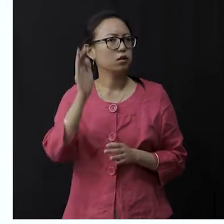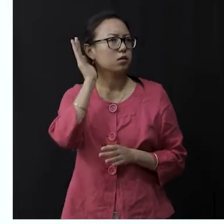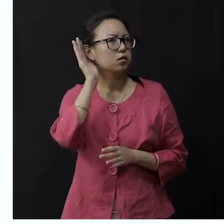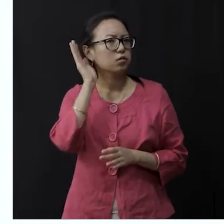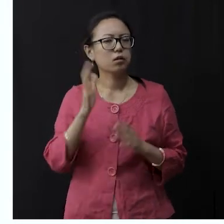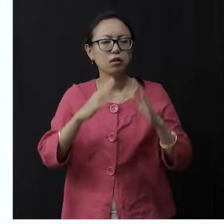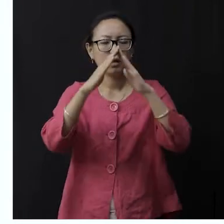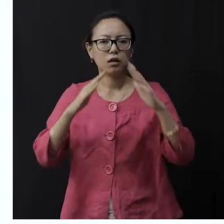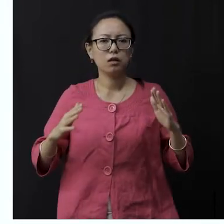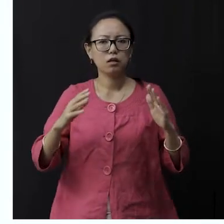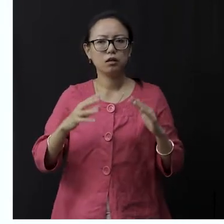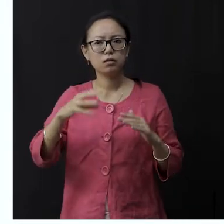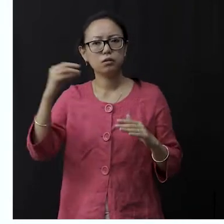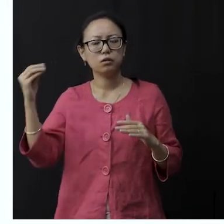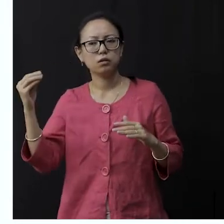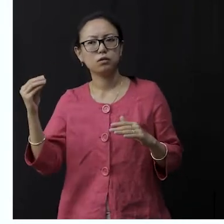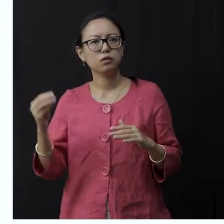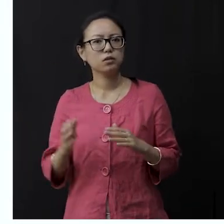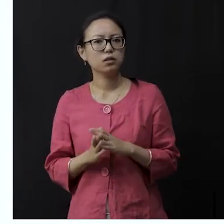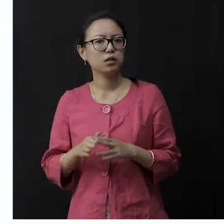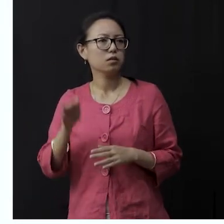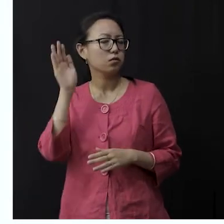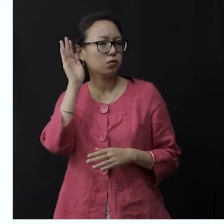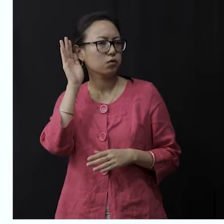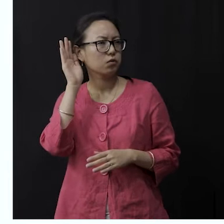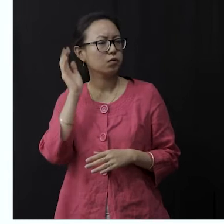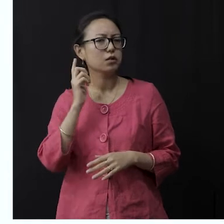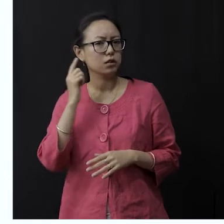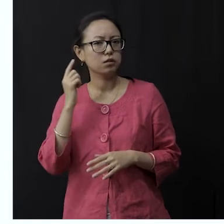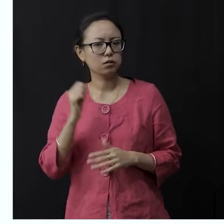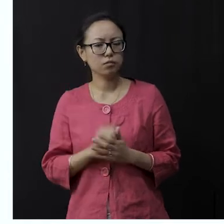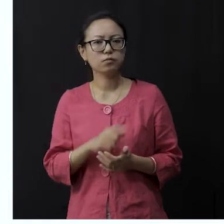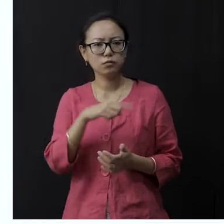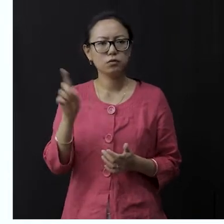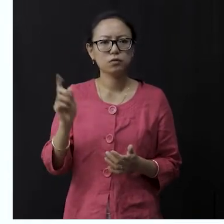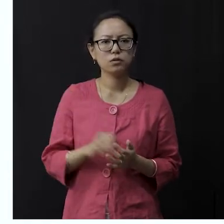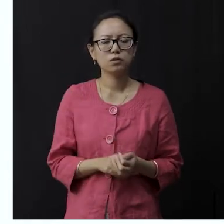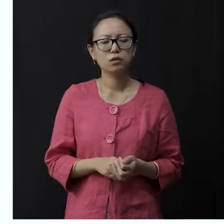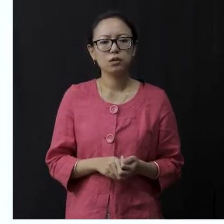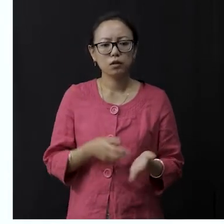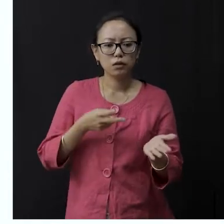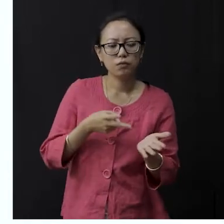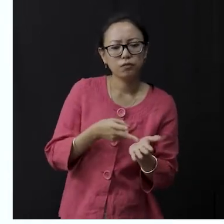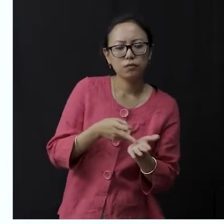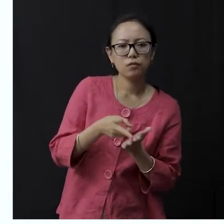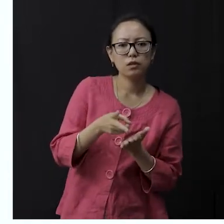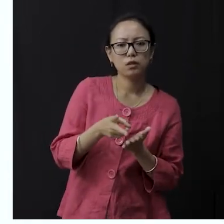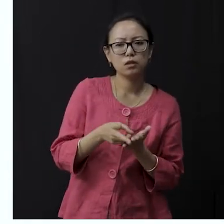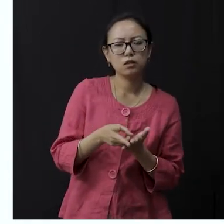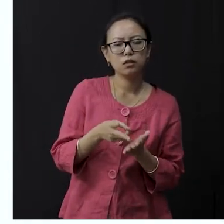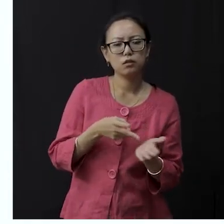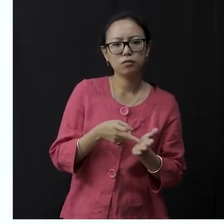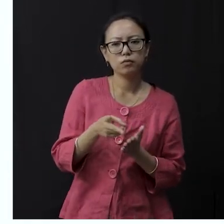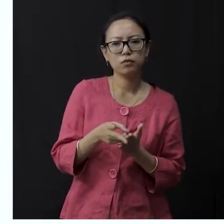outside, in the villages or somewhere that is away from the busy towns